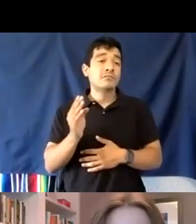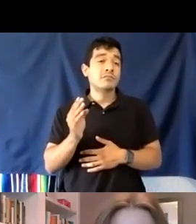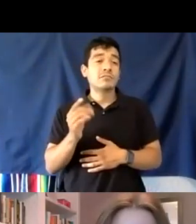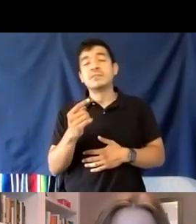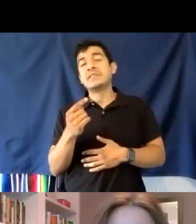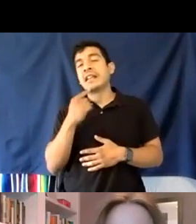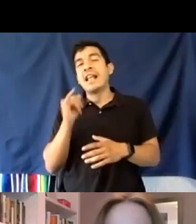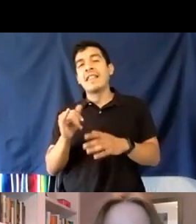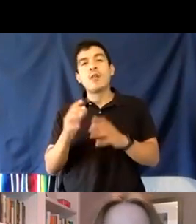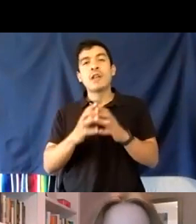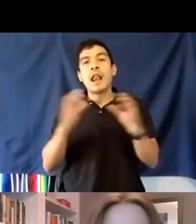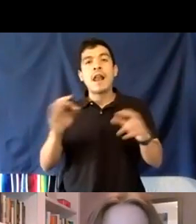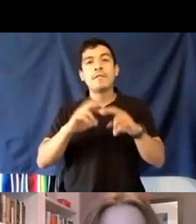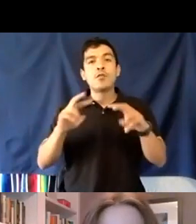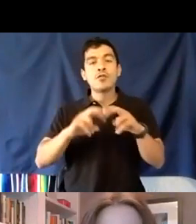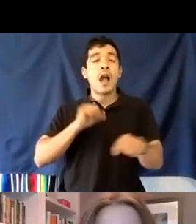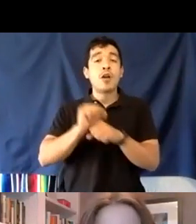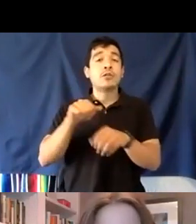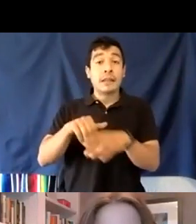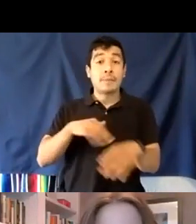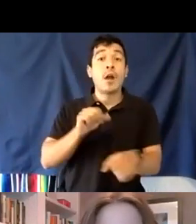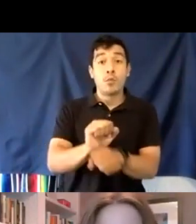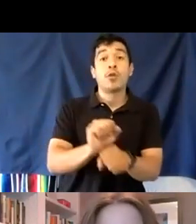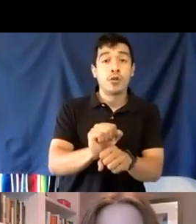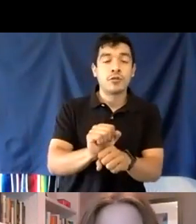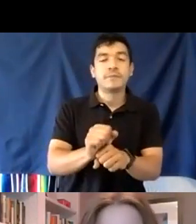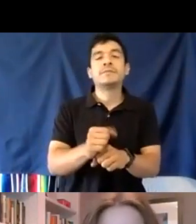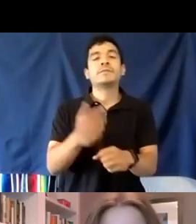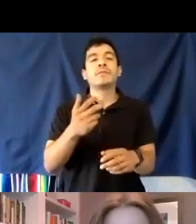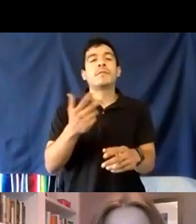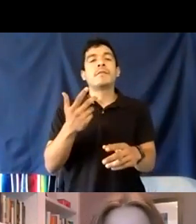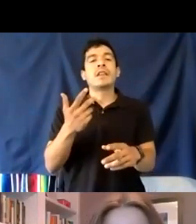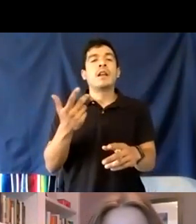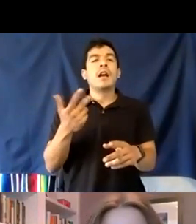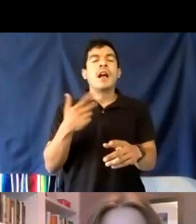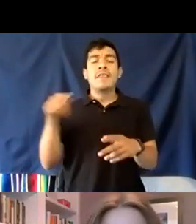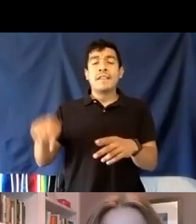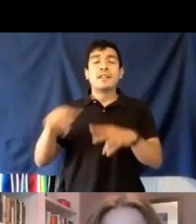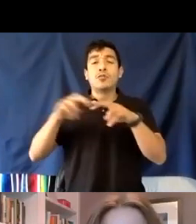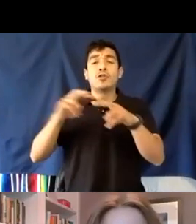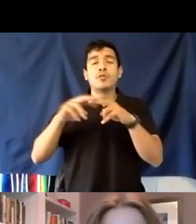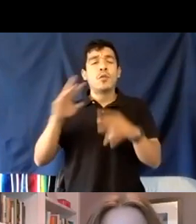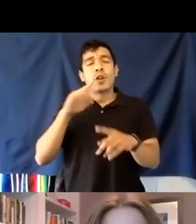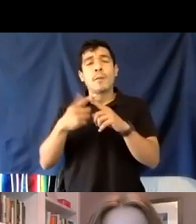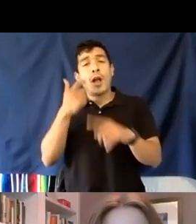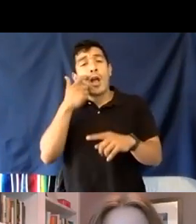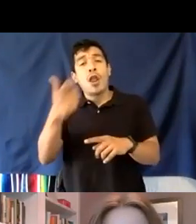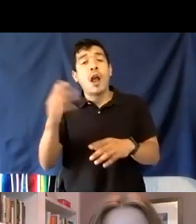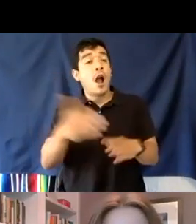research that I used in my work. This research, what we're talking about, looking really at the field, is something new and fresh and exciting for